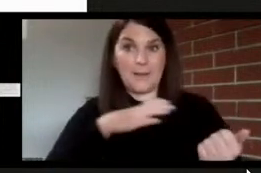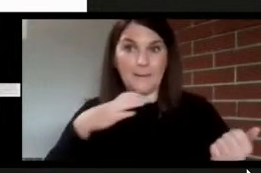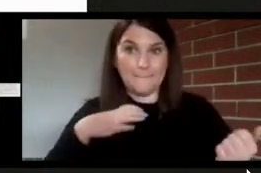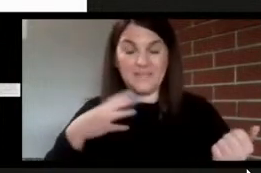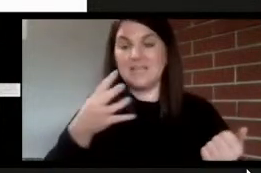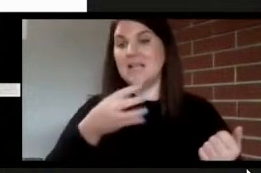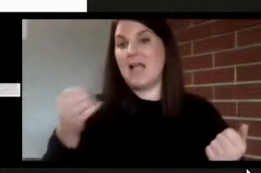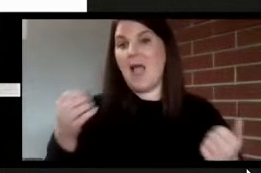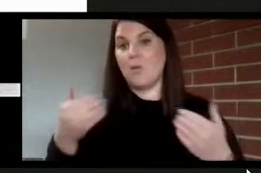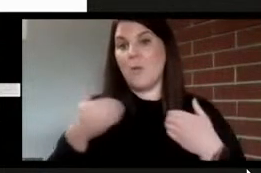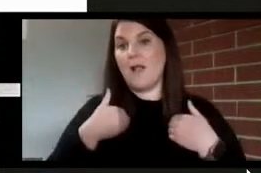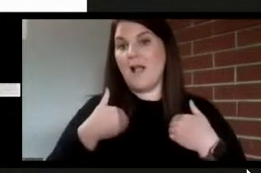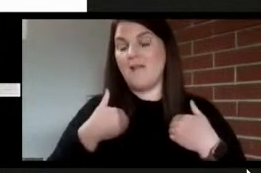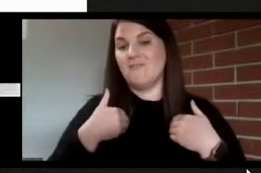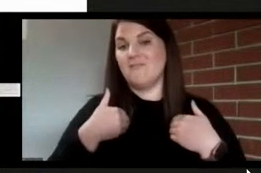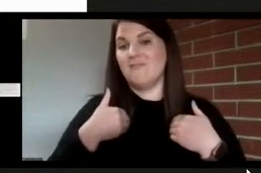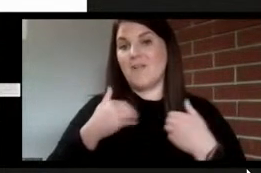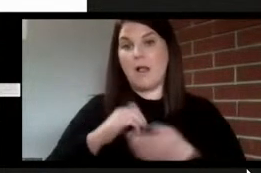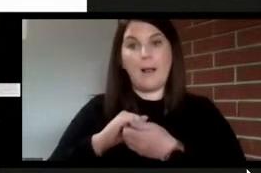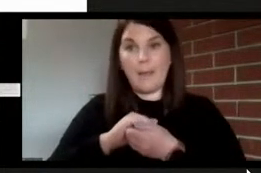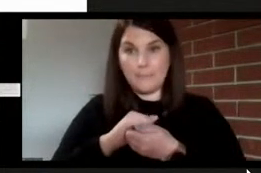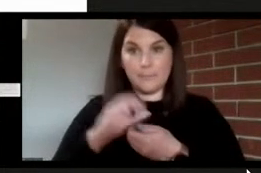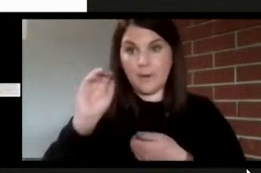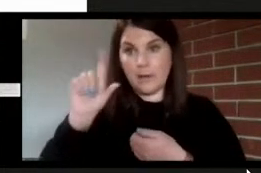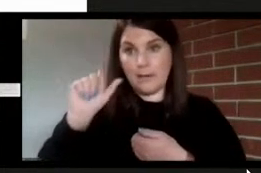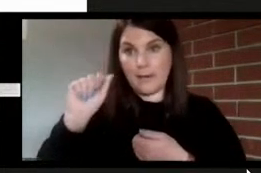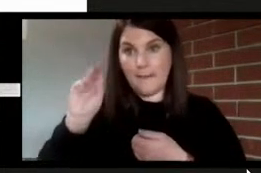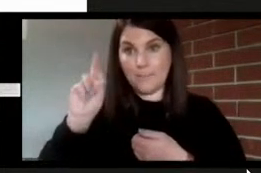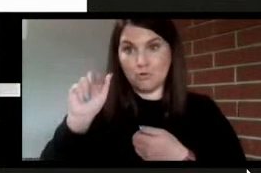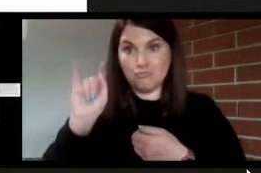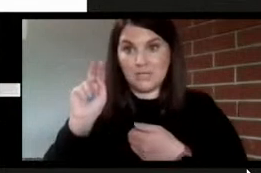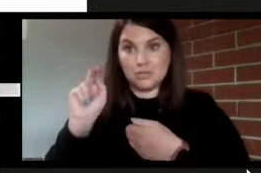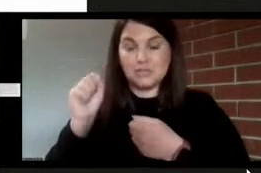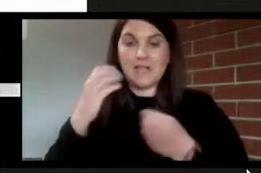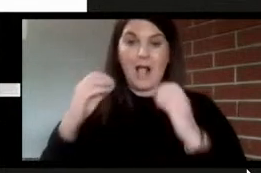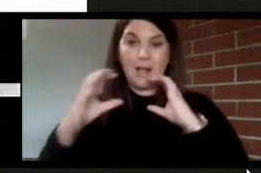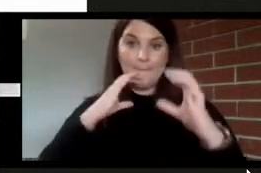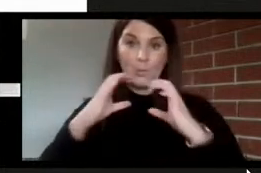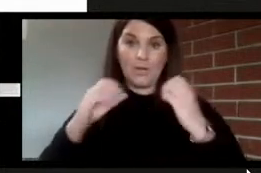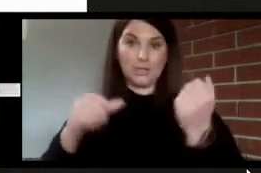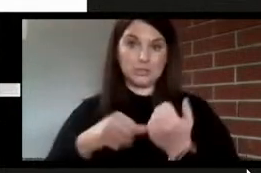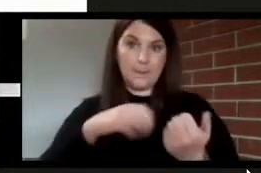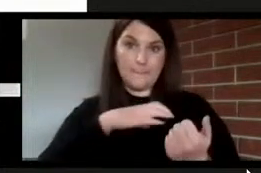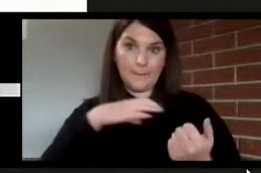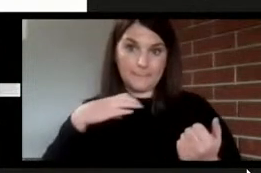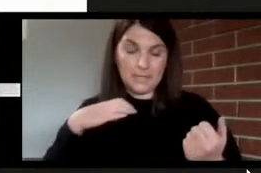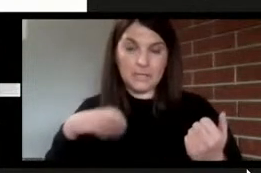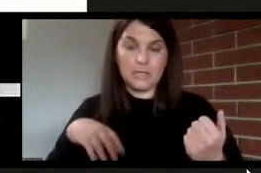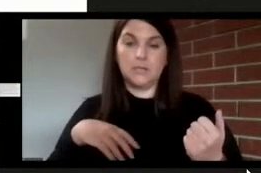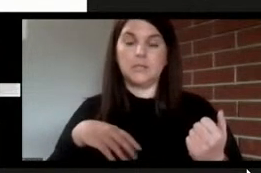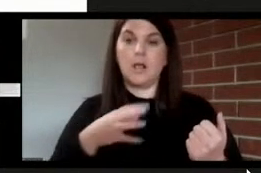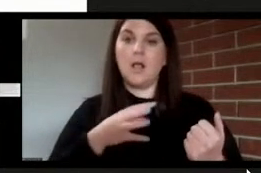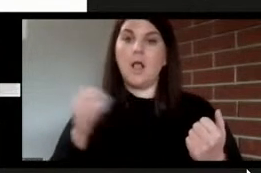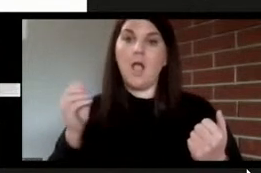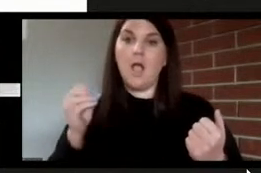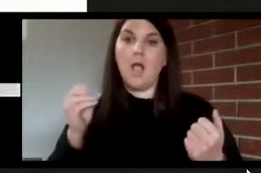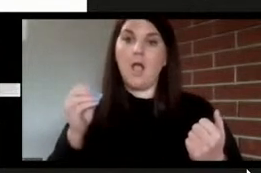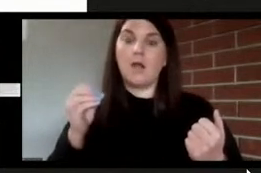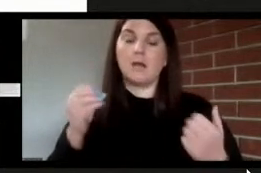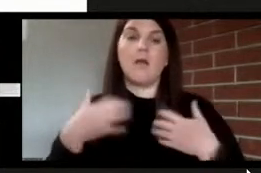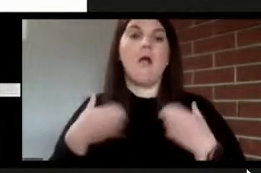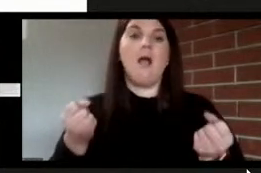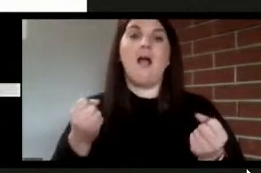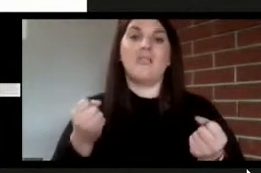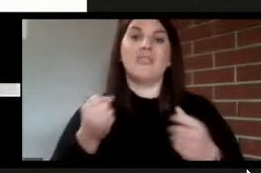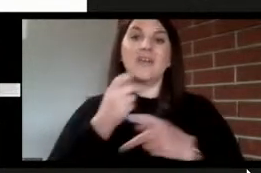we have also collaboration and communication subcommittee, as well as our